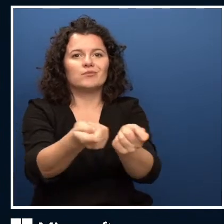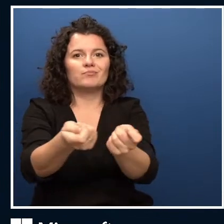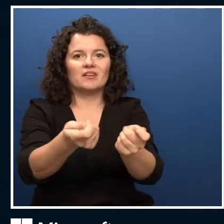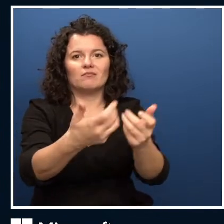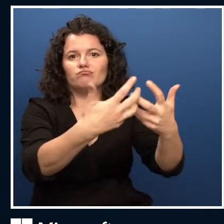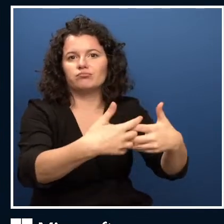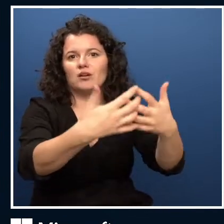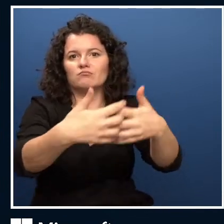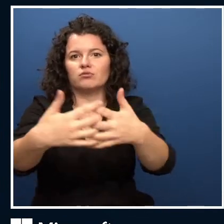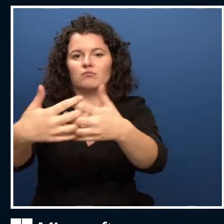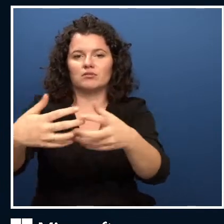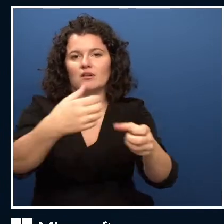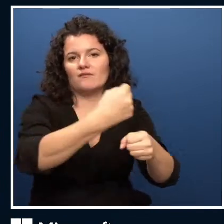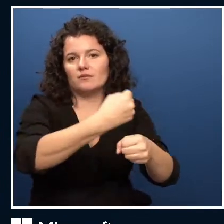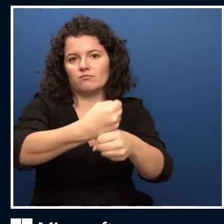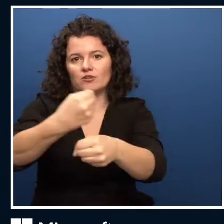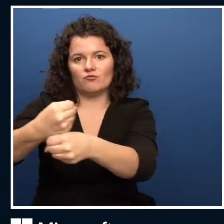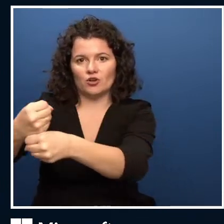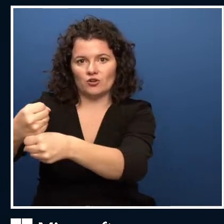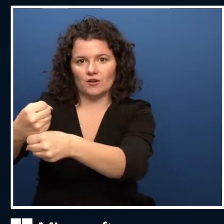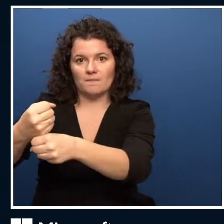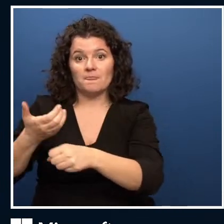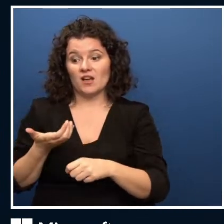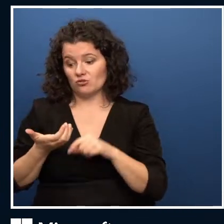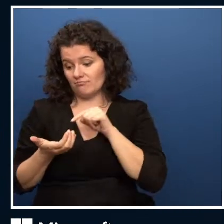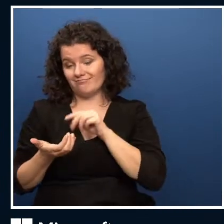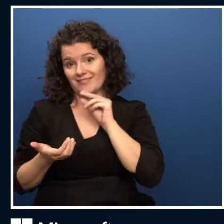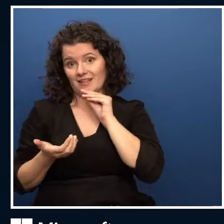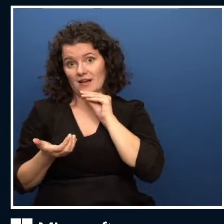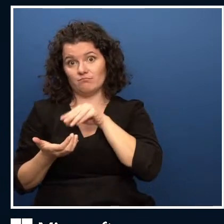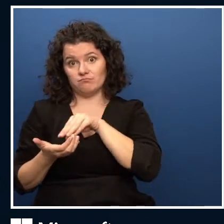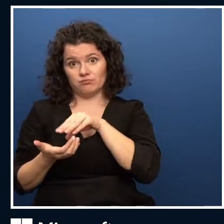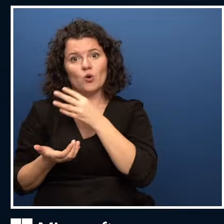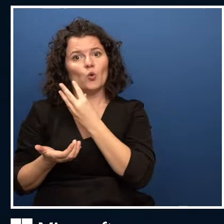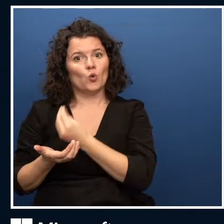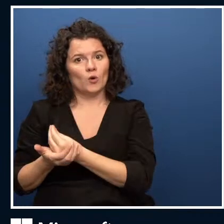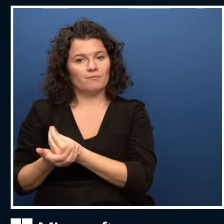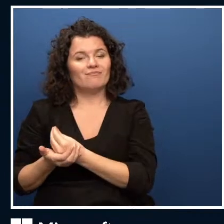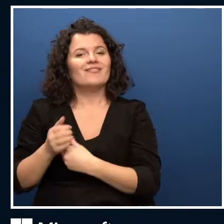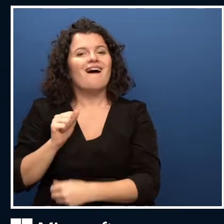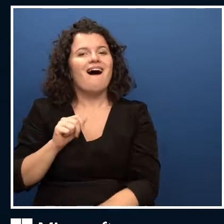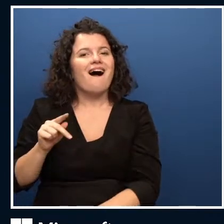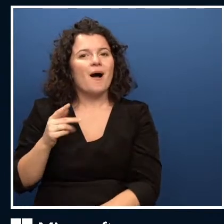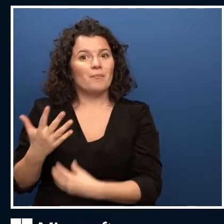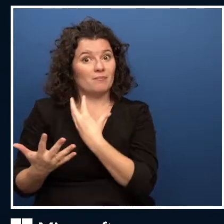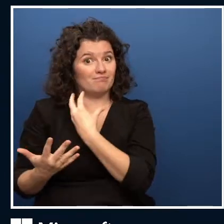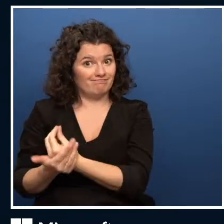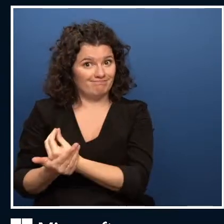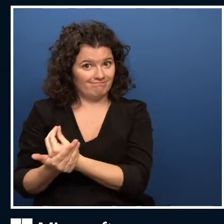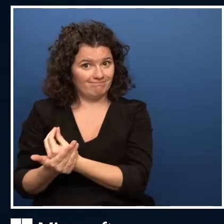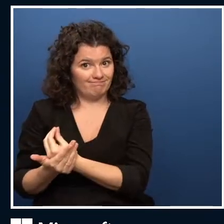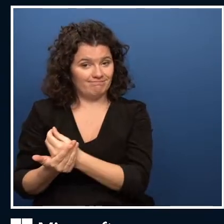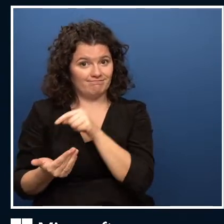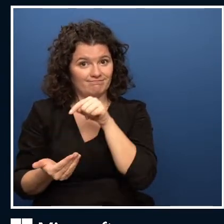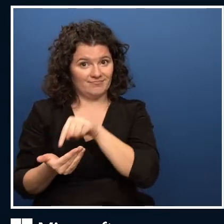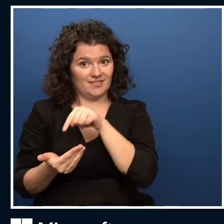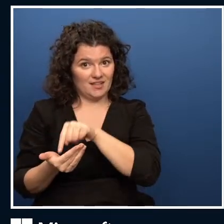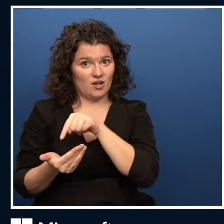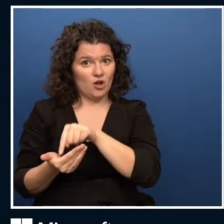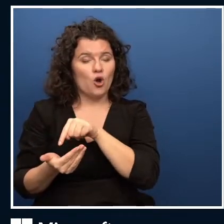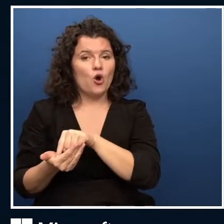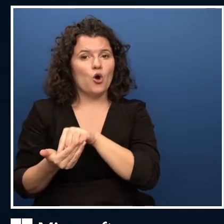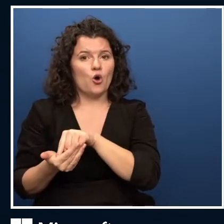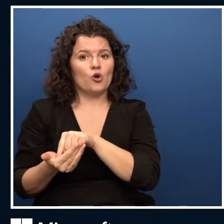internal execution. The app is able to recognize the display of the